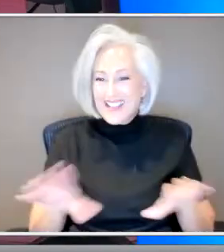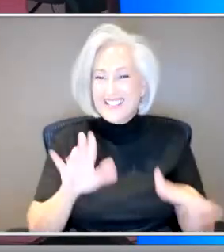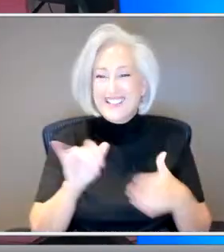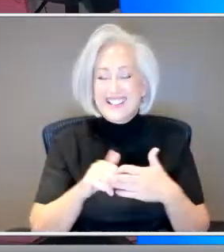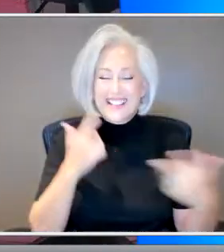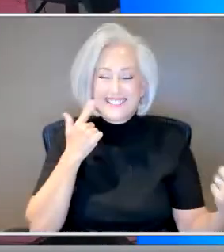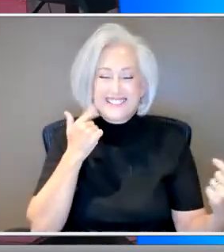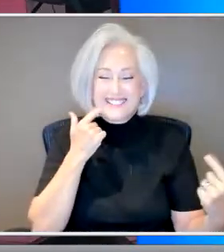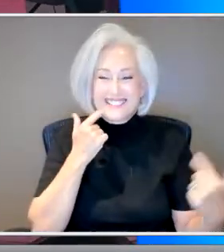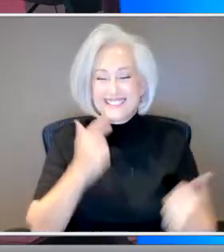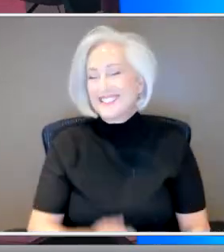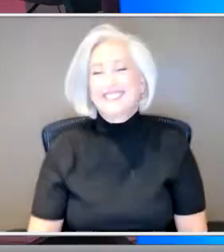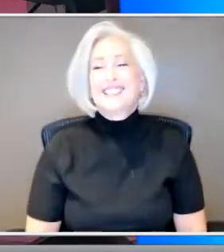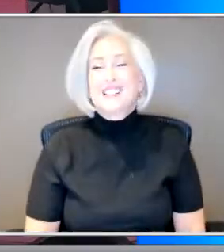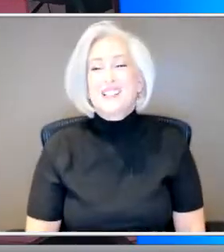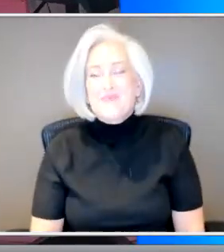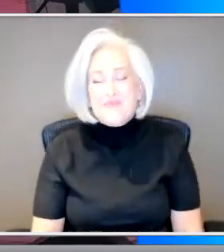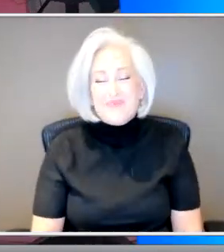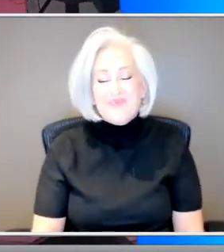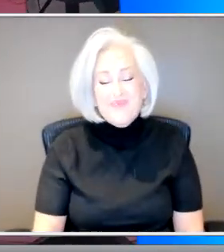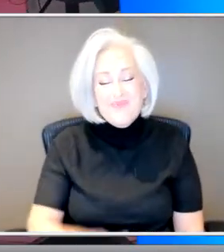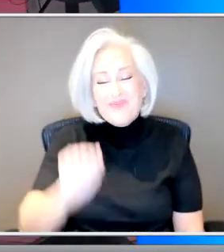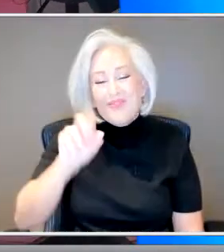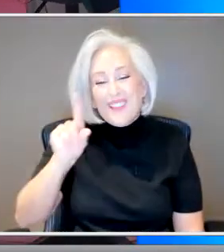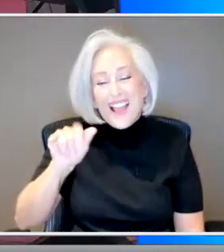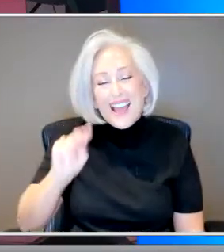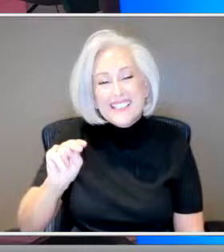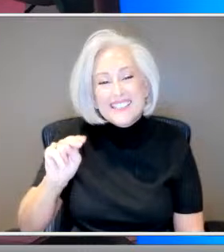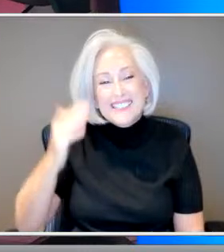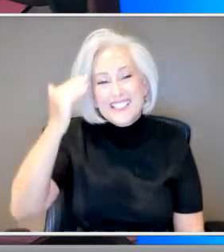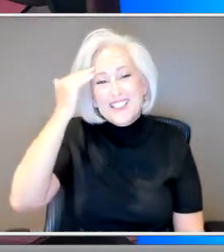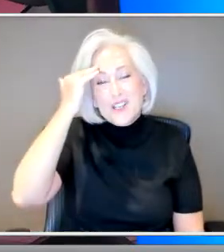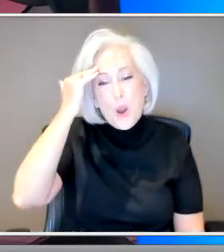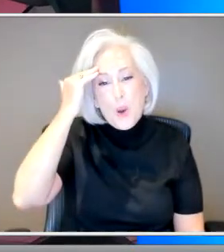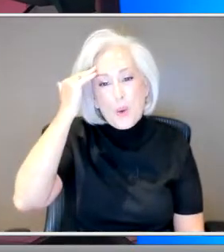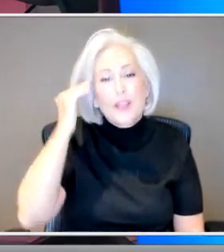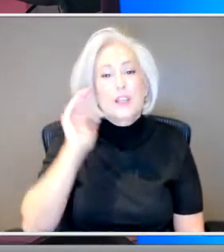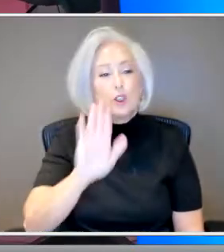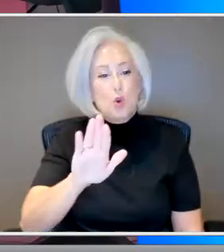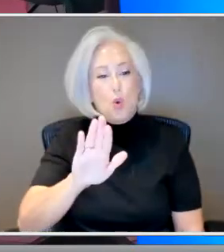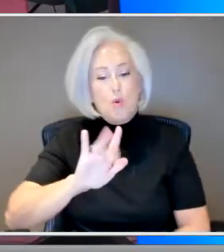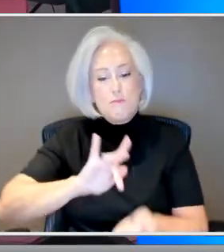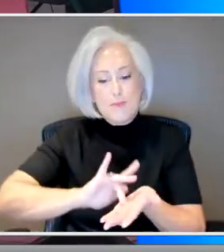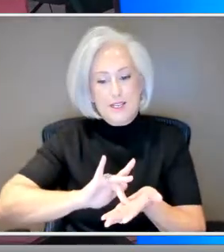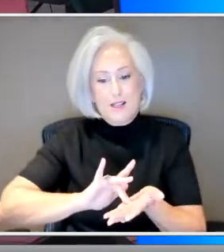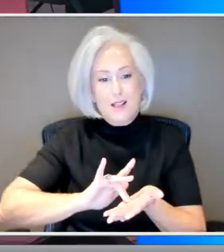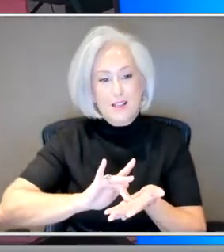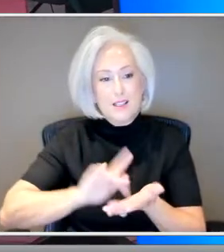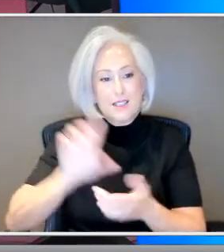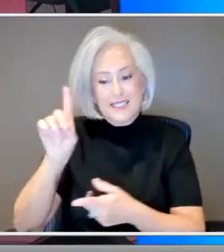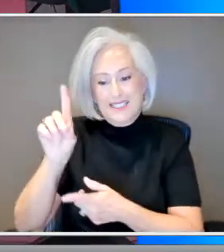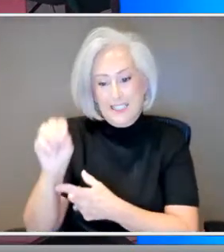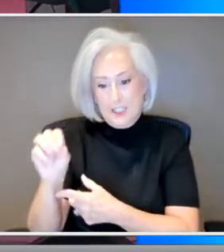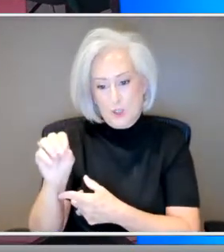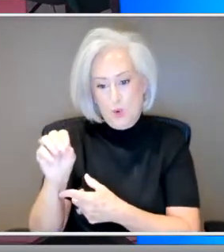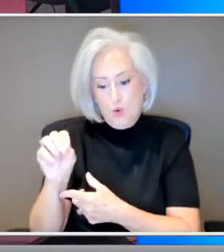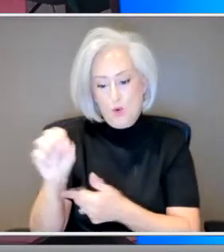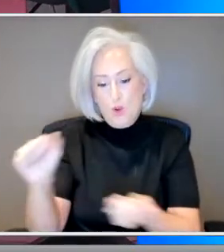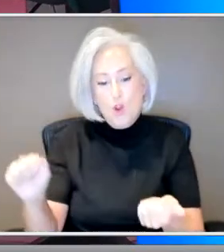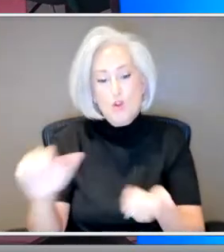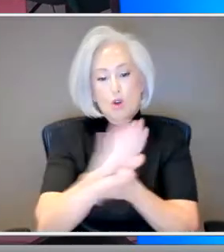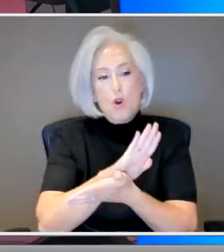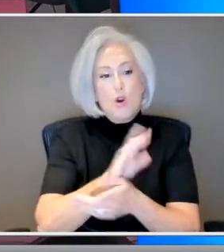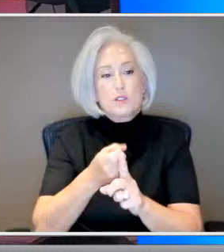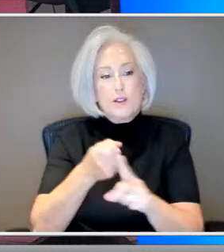There you go. Addison, does knowing this medical condition is caused by a genetic misspelling, does that change